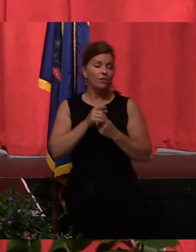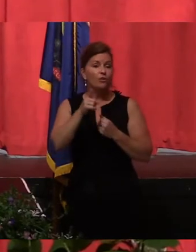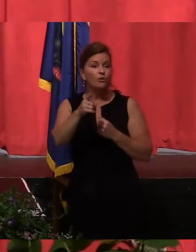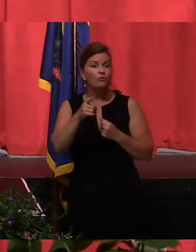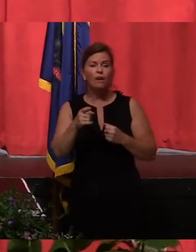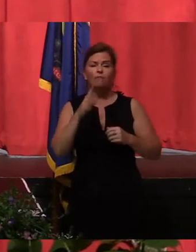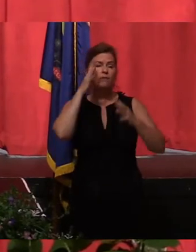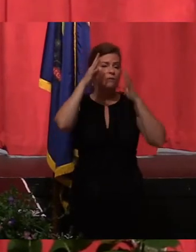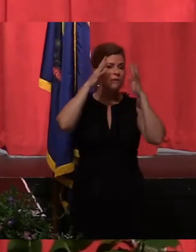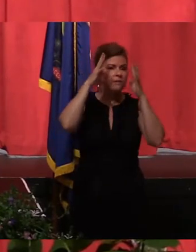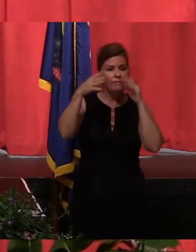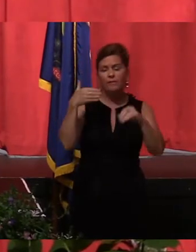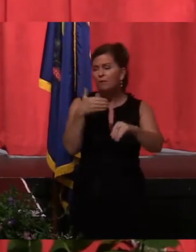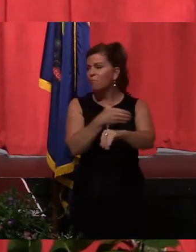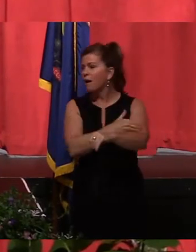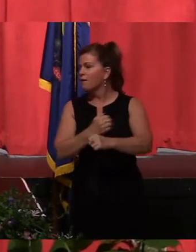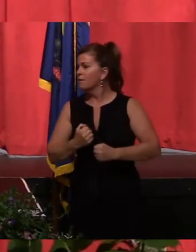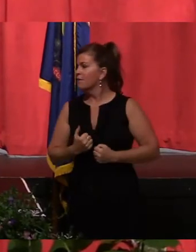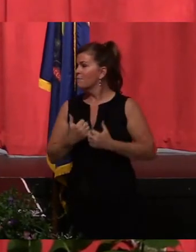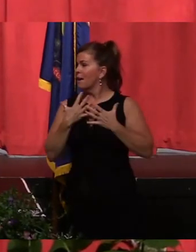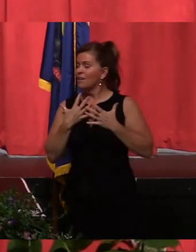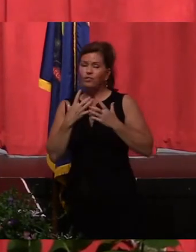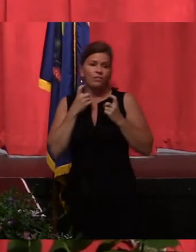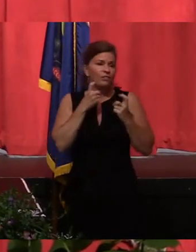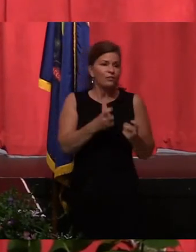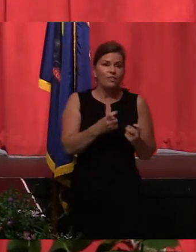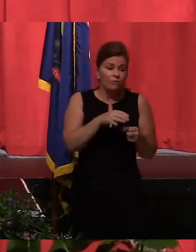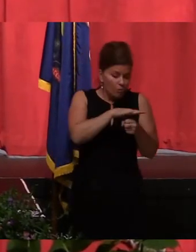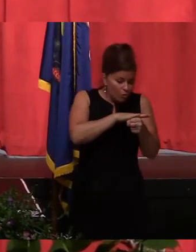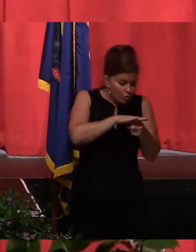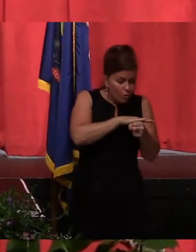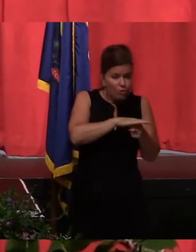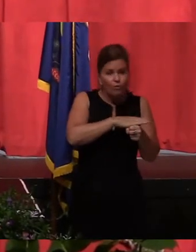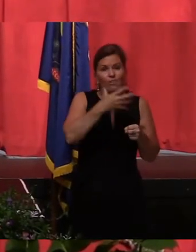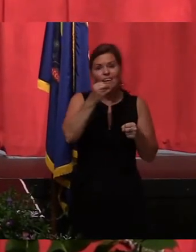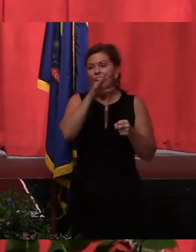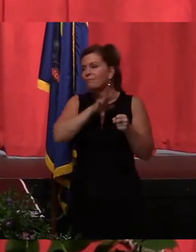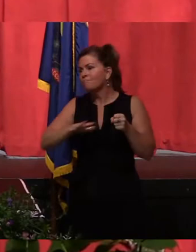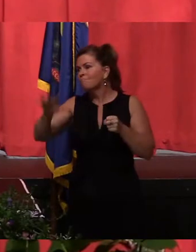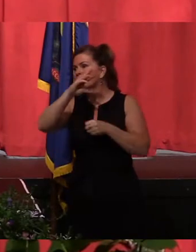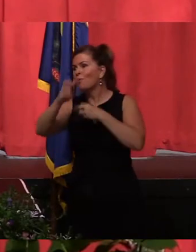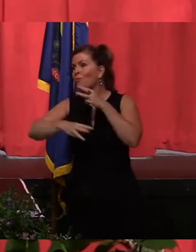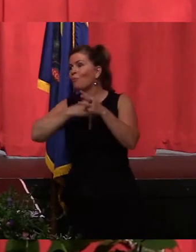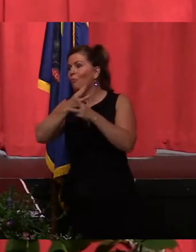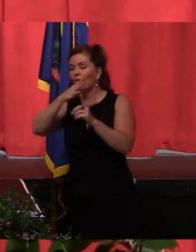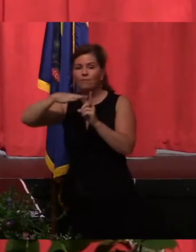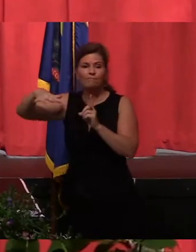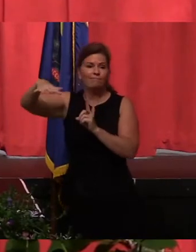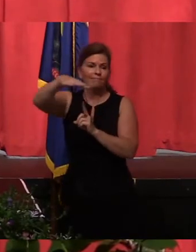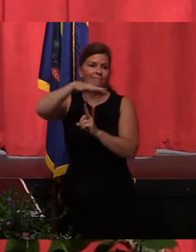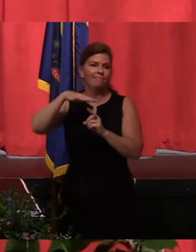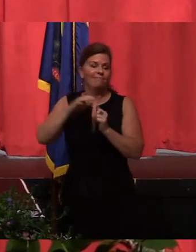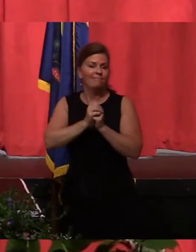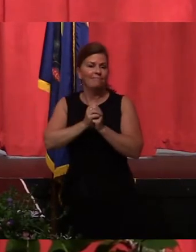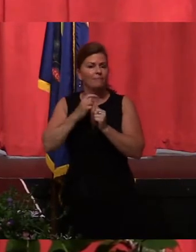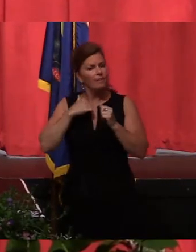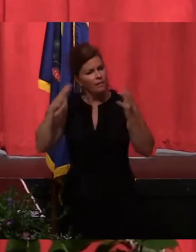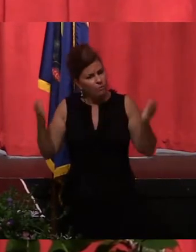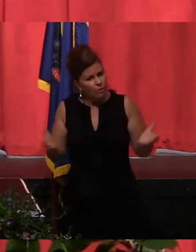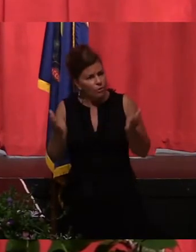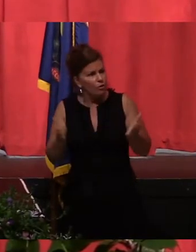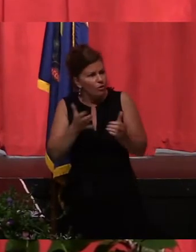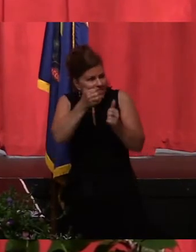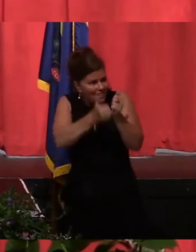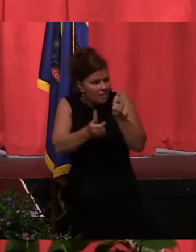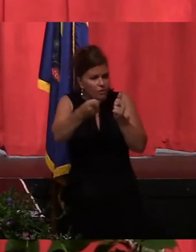power to contribute to both our local and the global community. And I want to encourage each of our graduates to give back to the